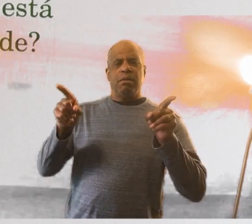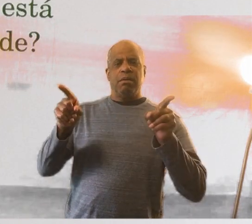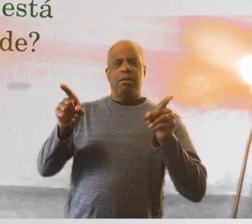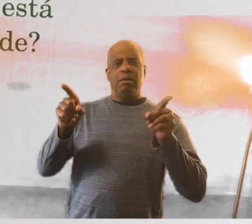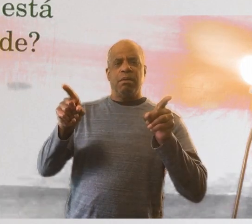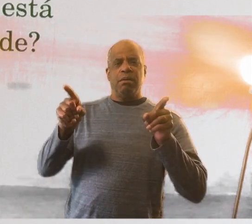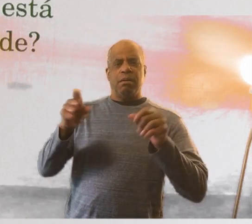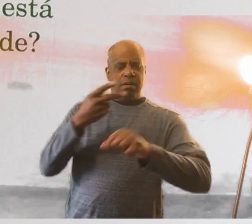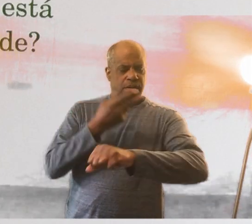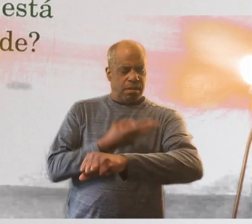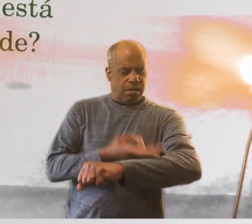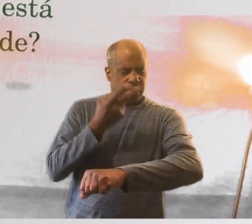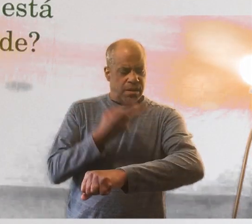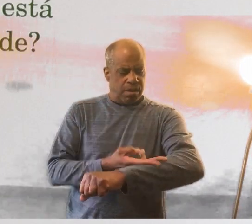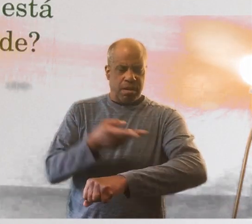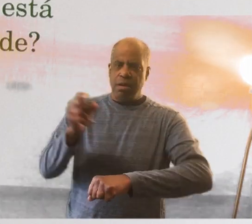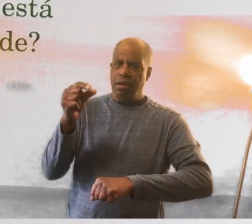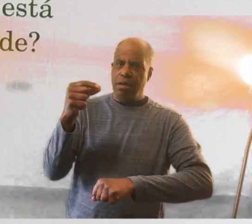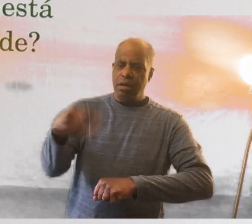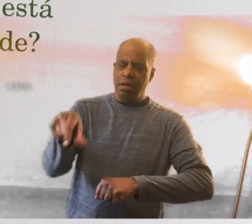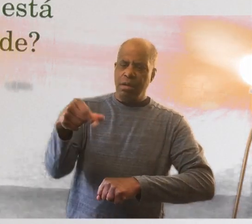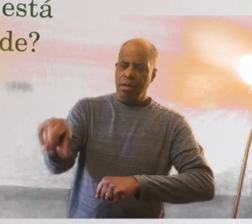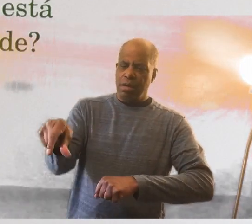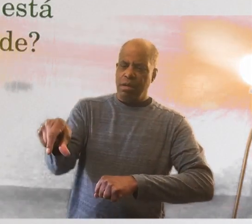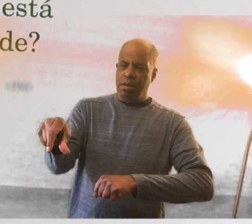But where is the Green Sheep?